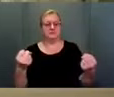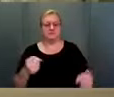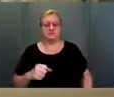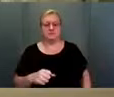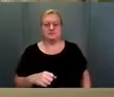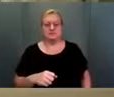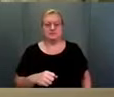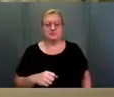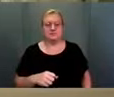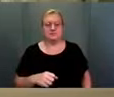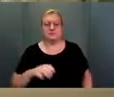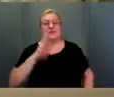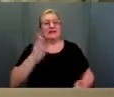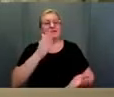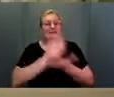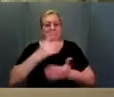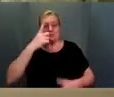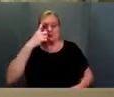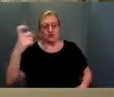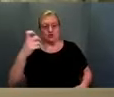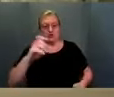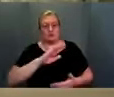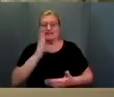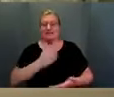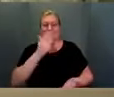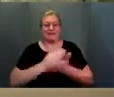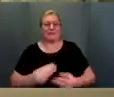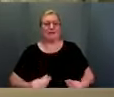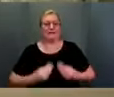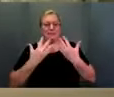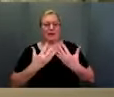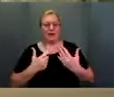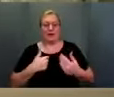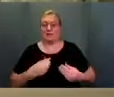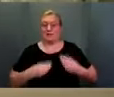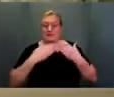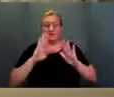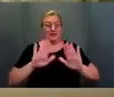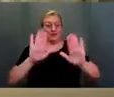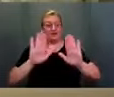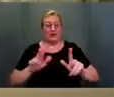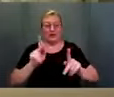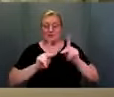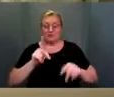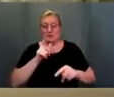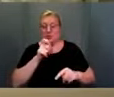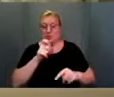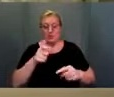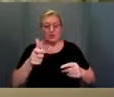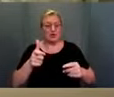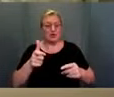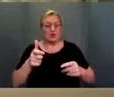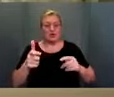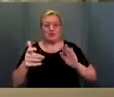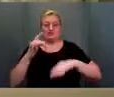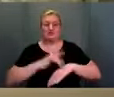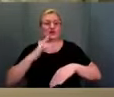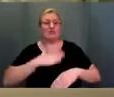You should never stop dreaming or being inspired. I'm inspired by all these great people who have introduced, who have touched my life,